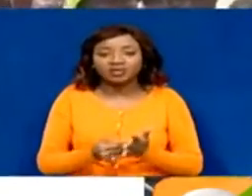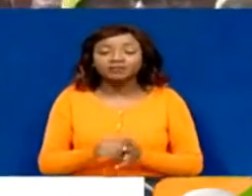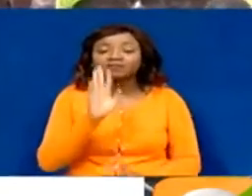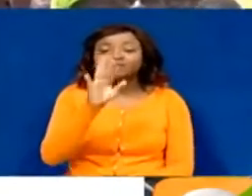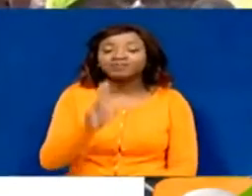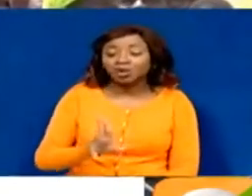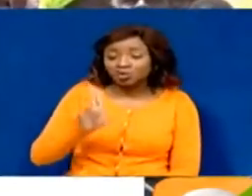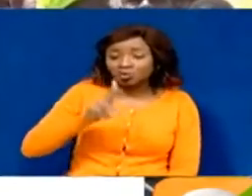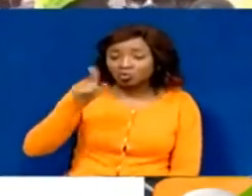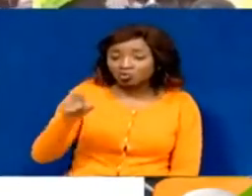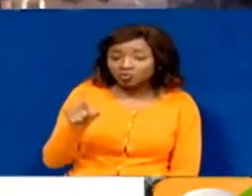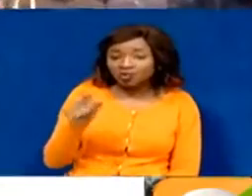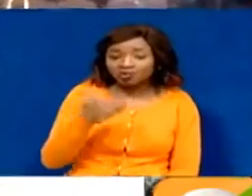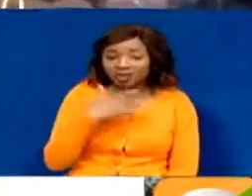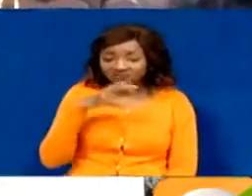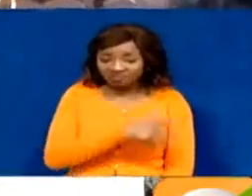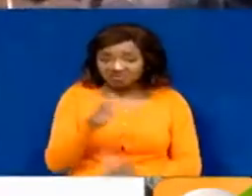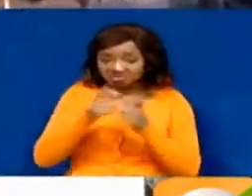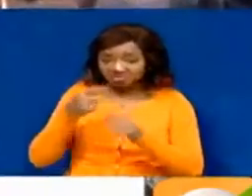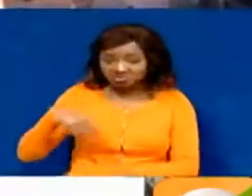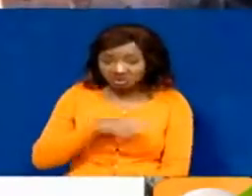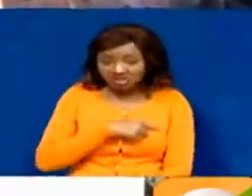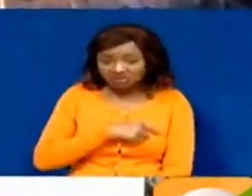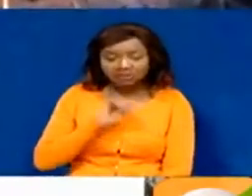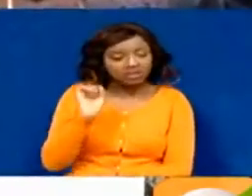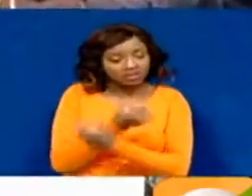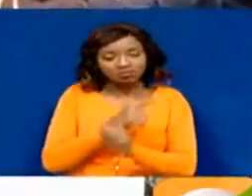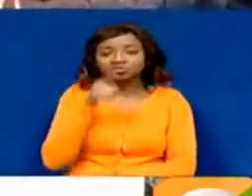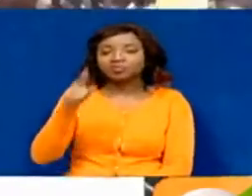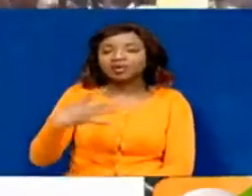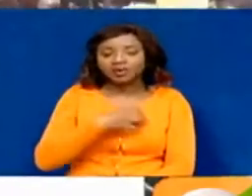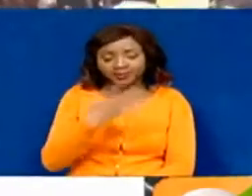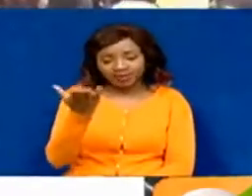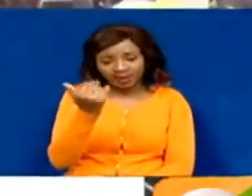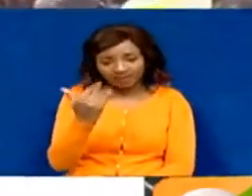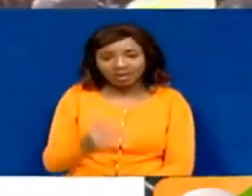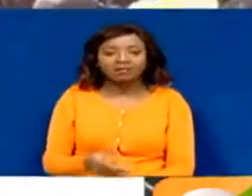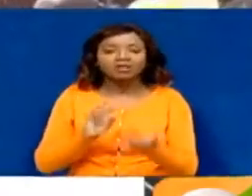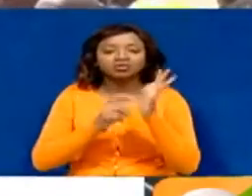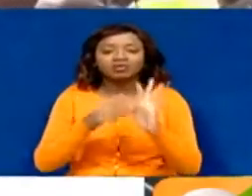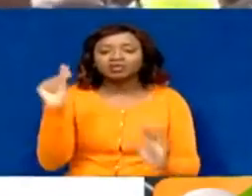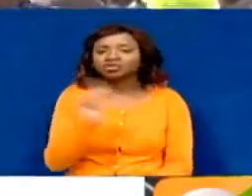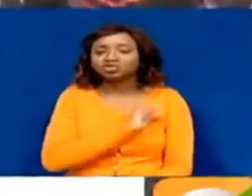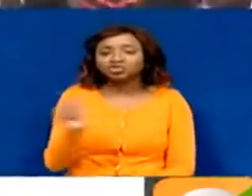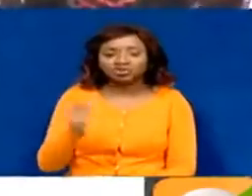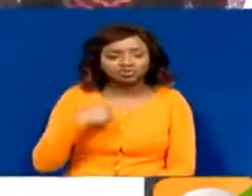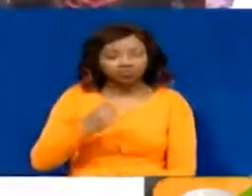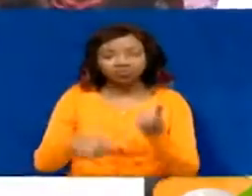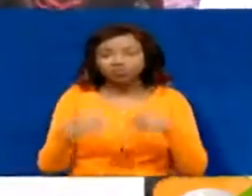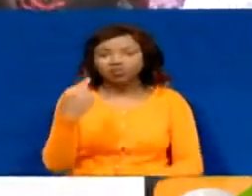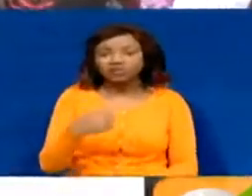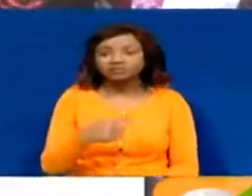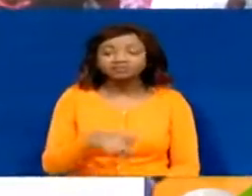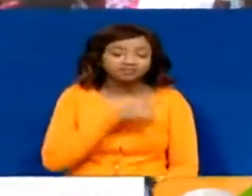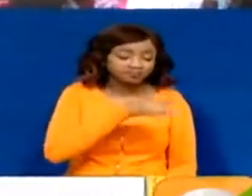Kwani Uhuru Kenyatta hako na uwezo hati ya kutupanga sisi? Na hii tunamaliza round one. The Kenya